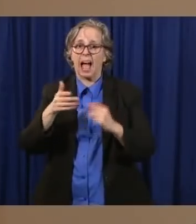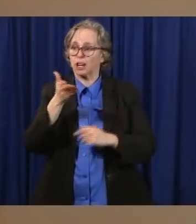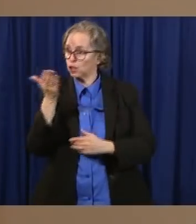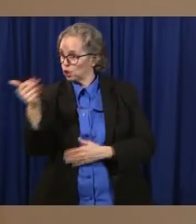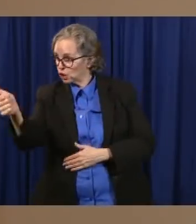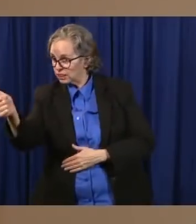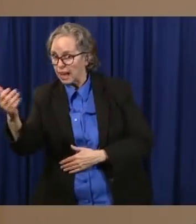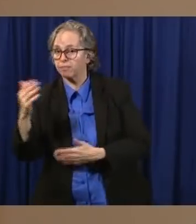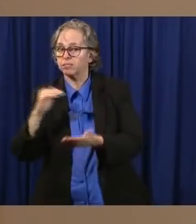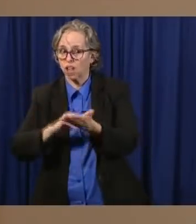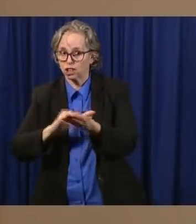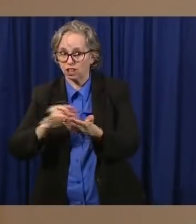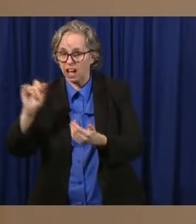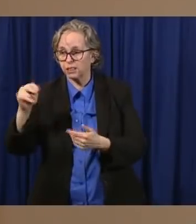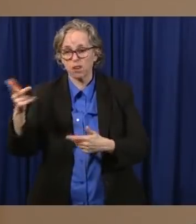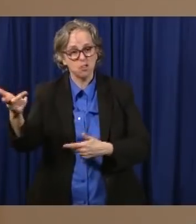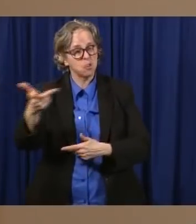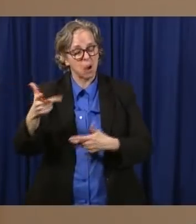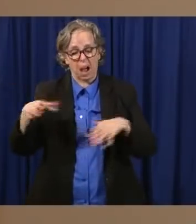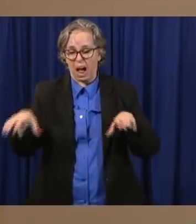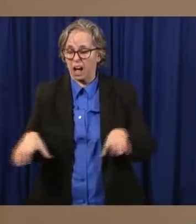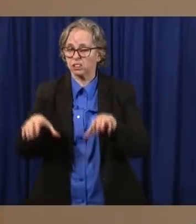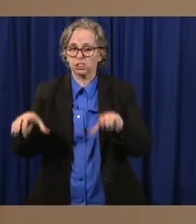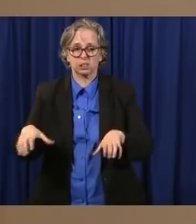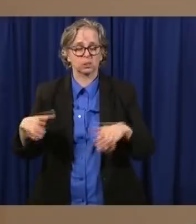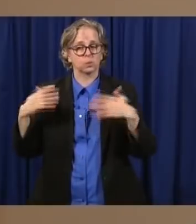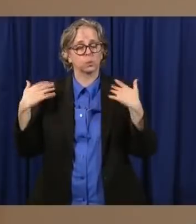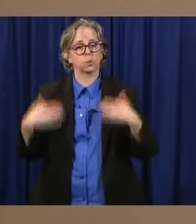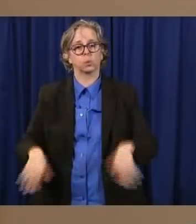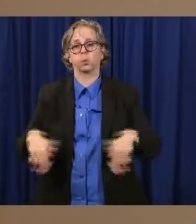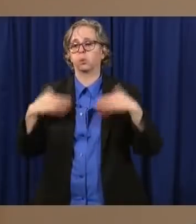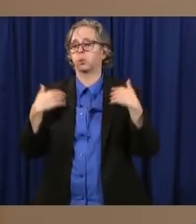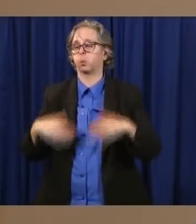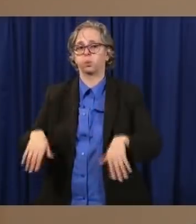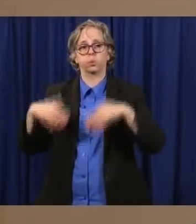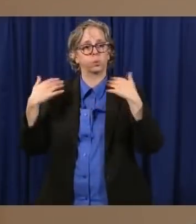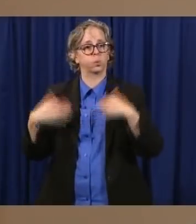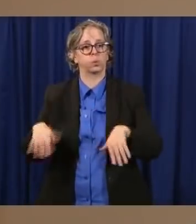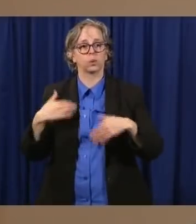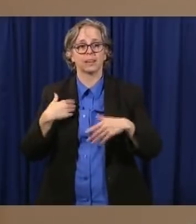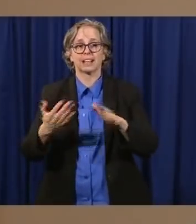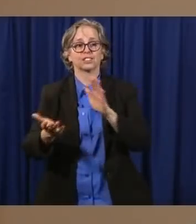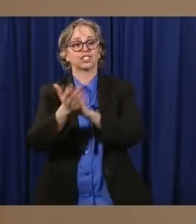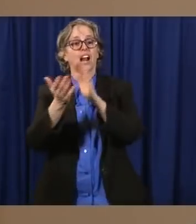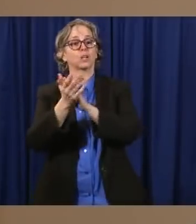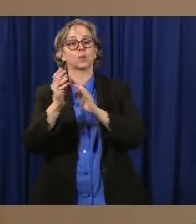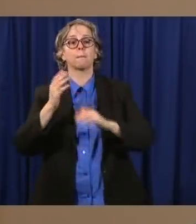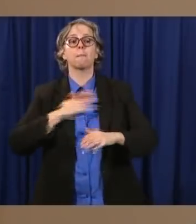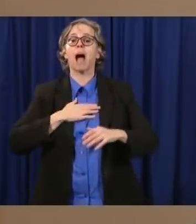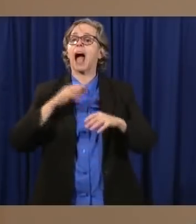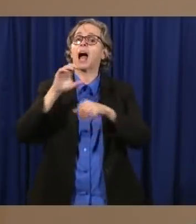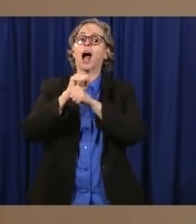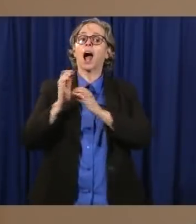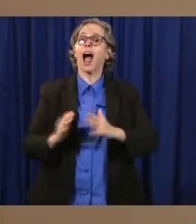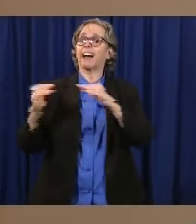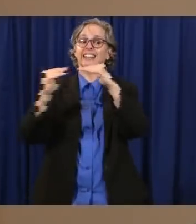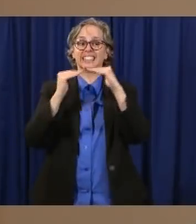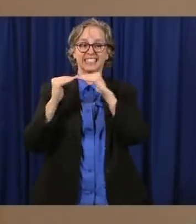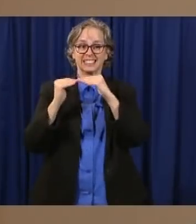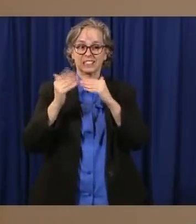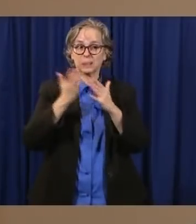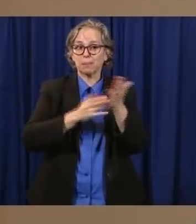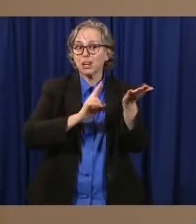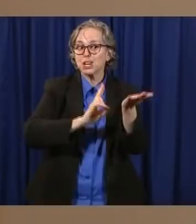done. And, a shout out to my colleagues, to the nurses, of which one is my